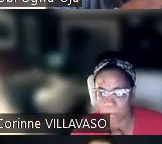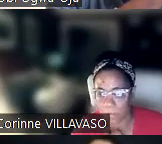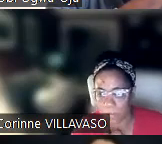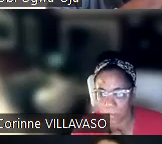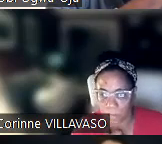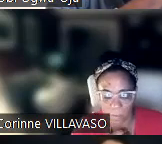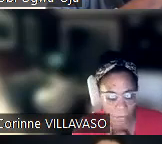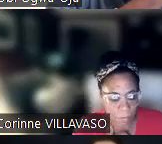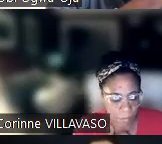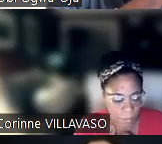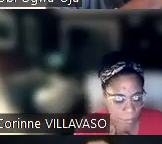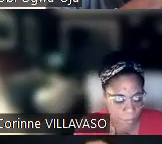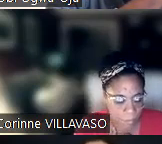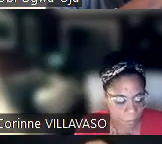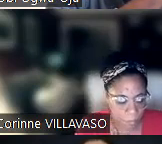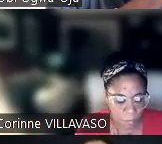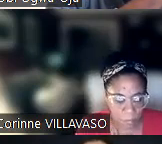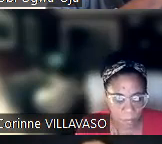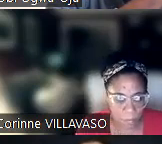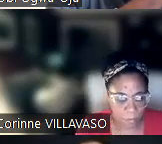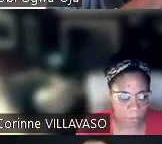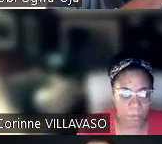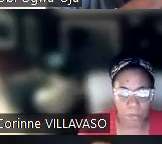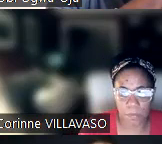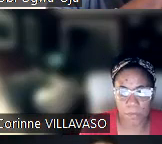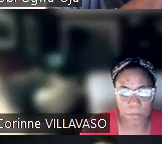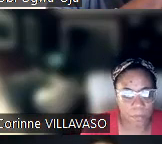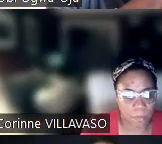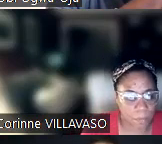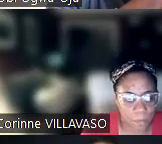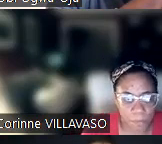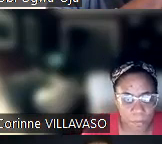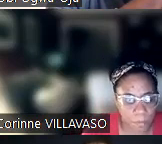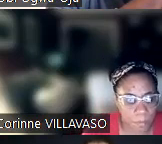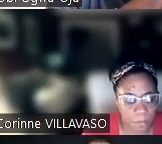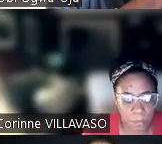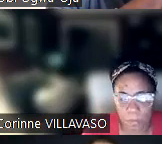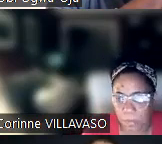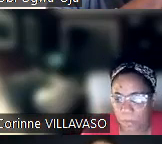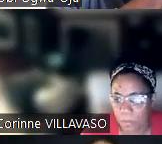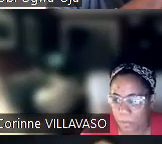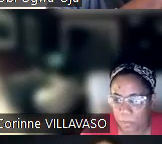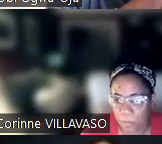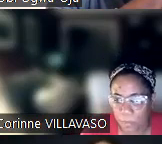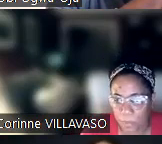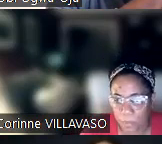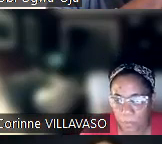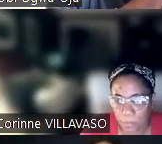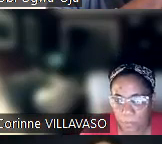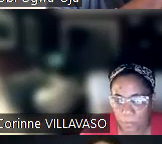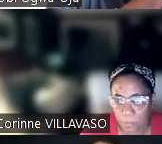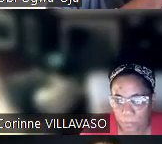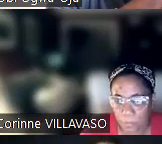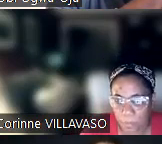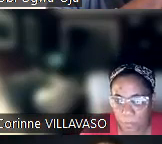weeks. But before that happens, it's usually that council would need to, it's the way that this is happening, they need to discuss